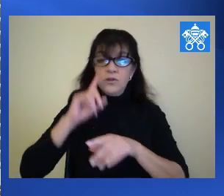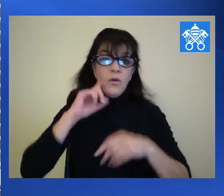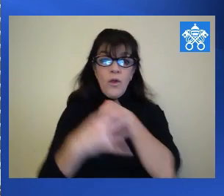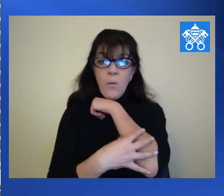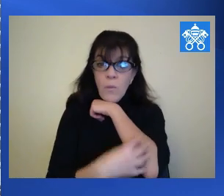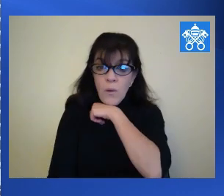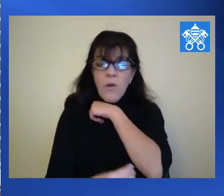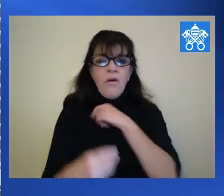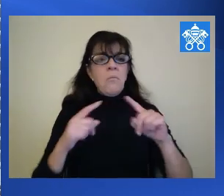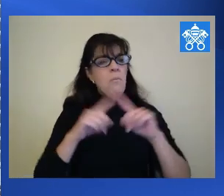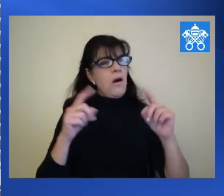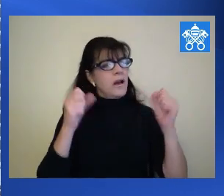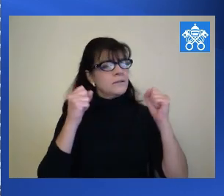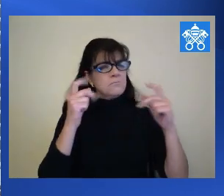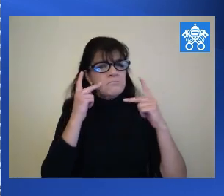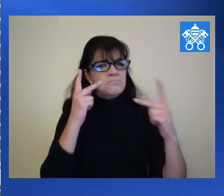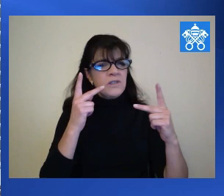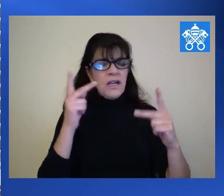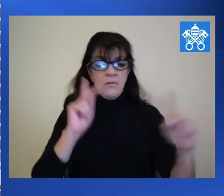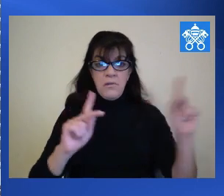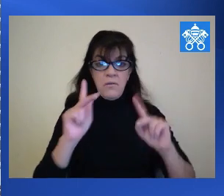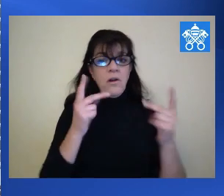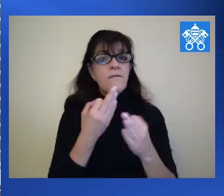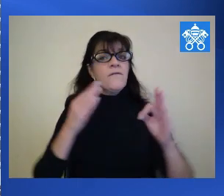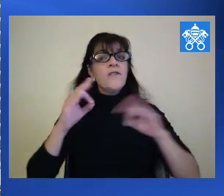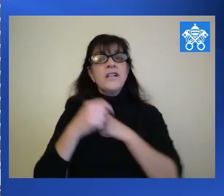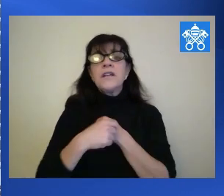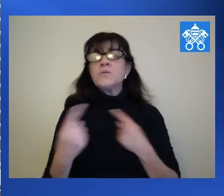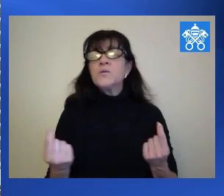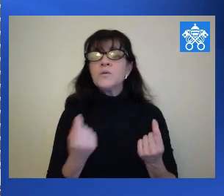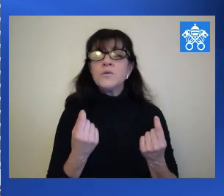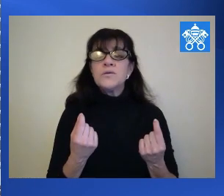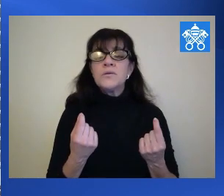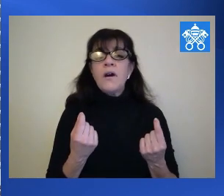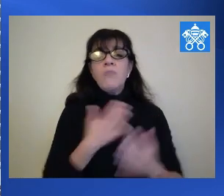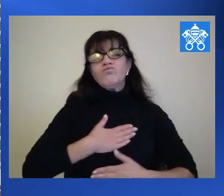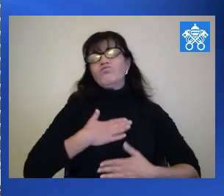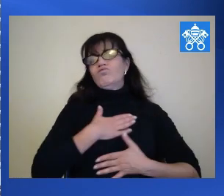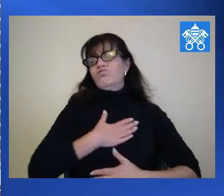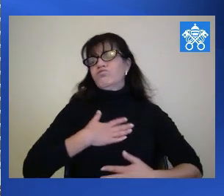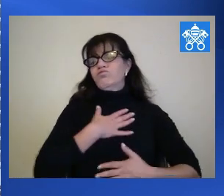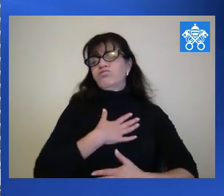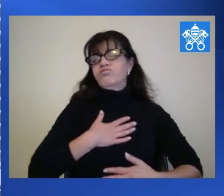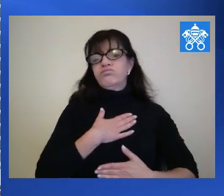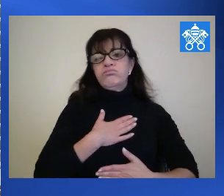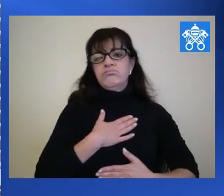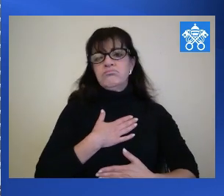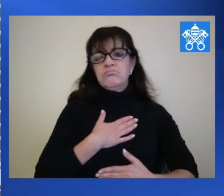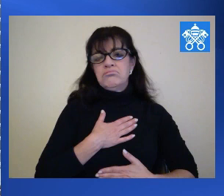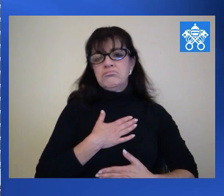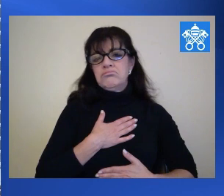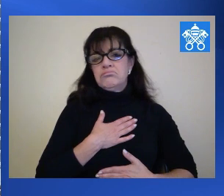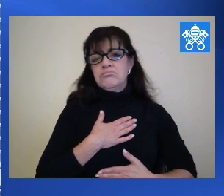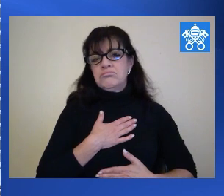the community, for the poor, but I see that many people in their free time think only of enjoying themselves, and